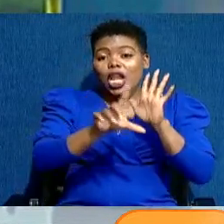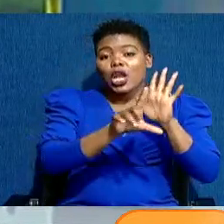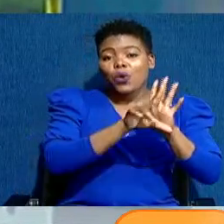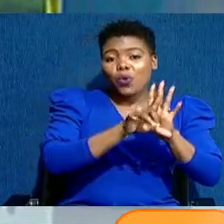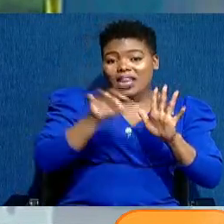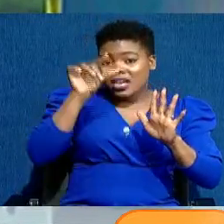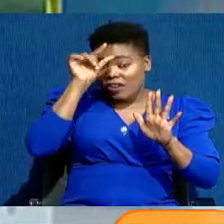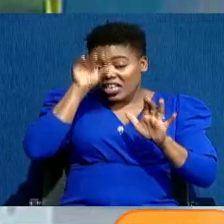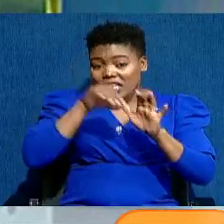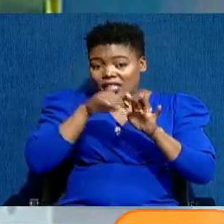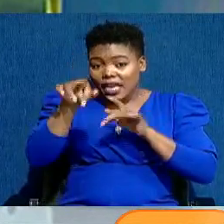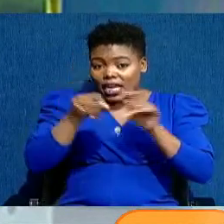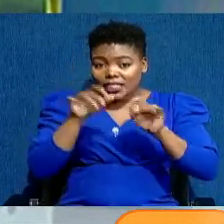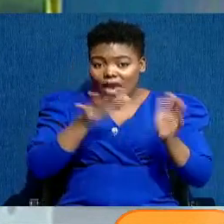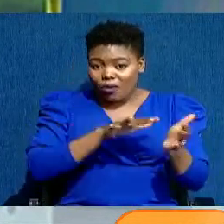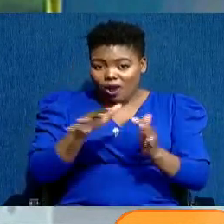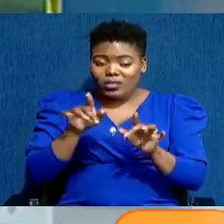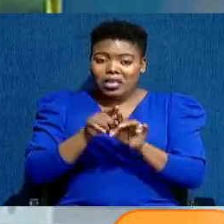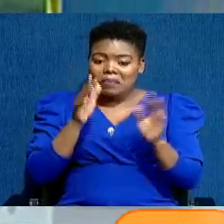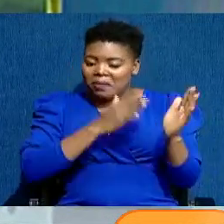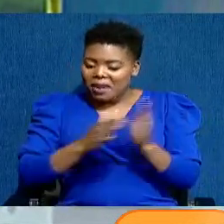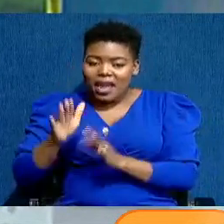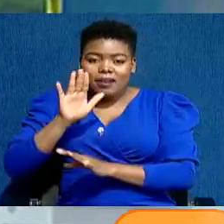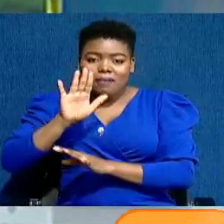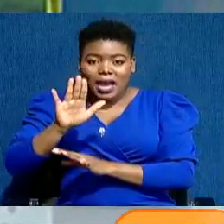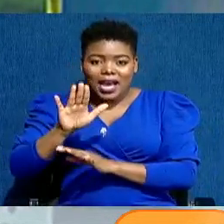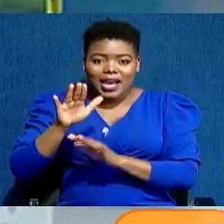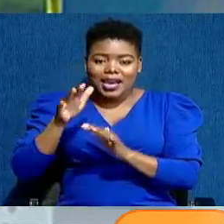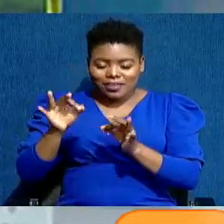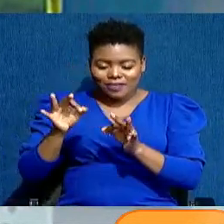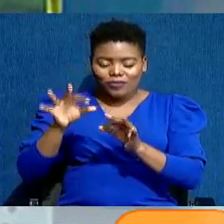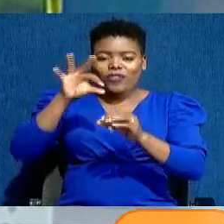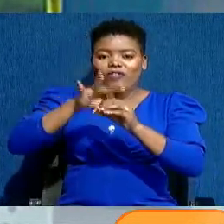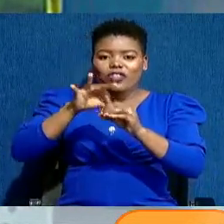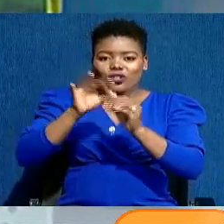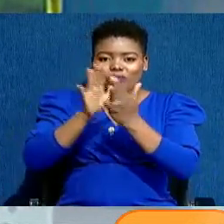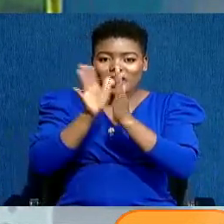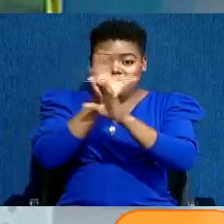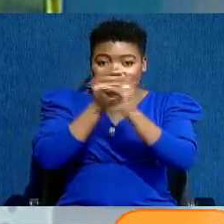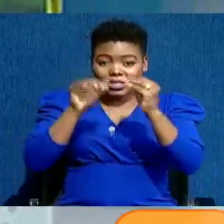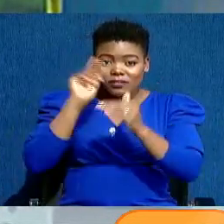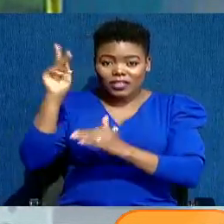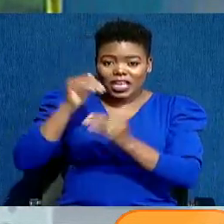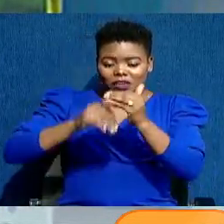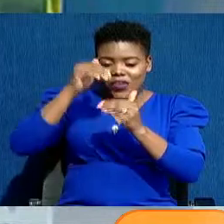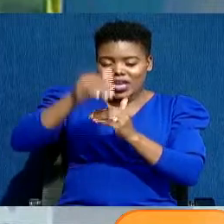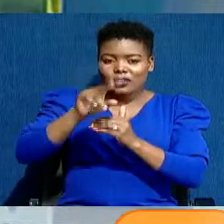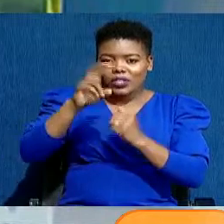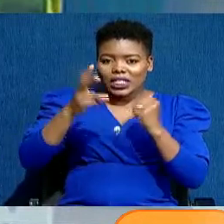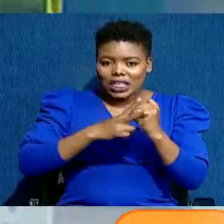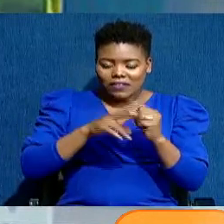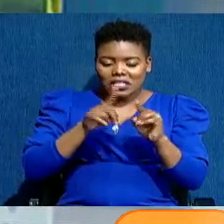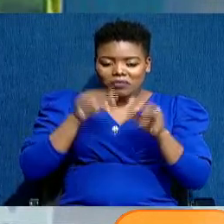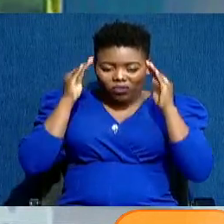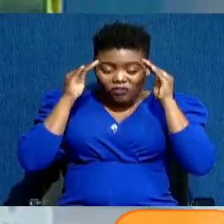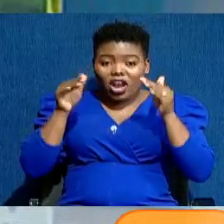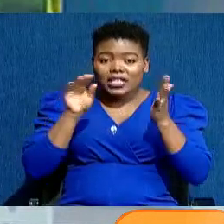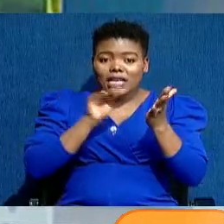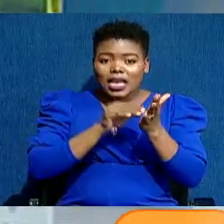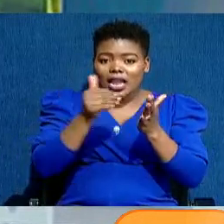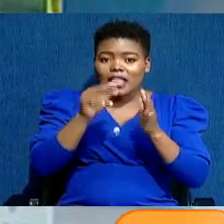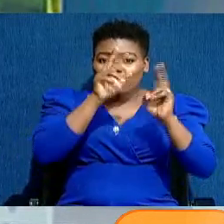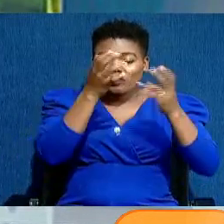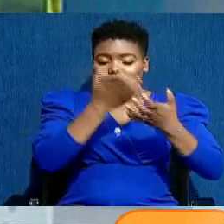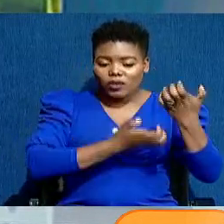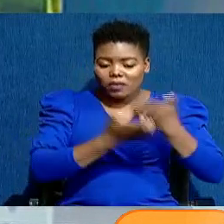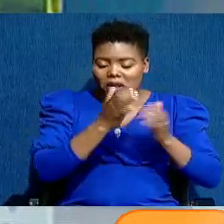governance in the country, and indeed his plans should he be elected and be president. What are his thoughts on the economy, amongst a number of other issues, his